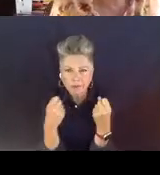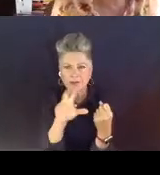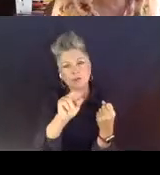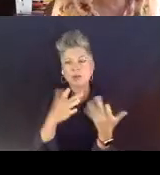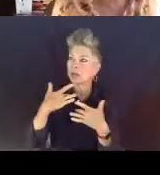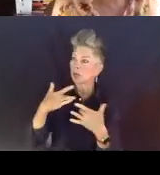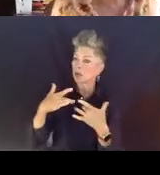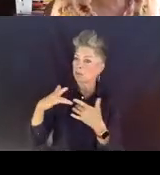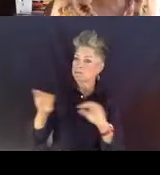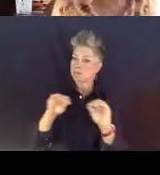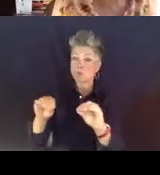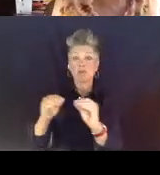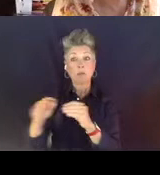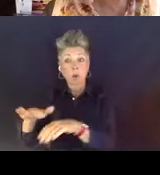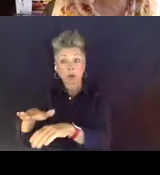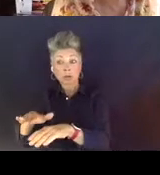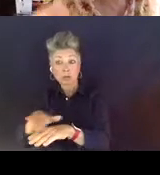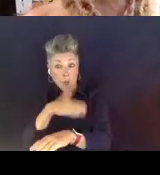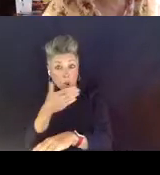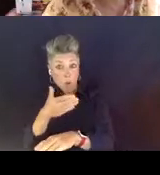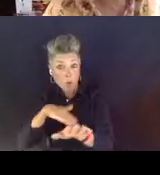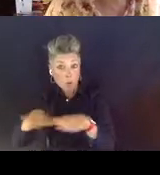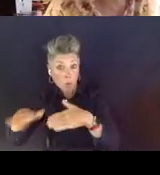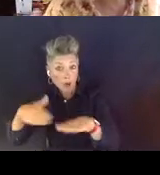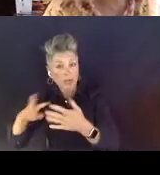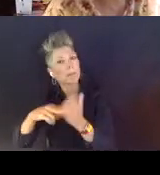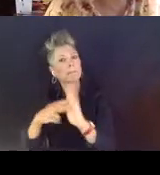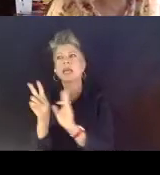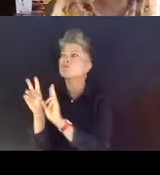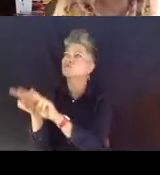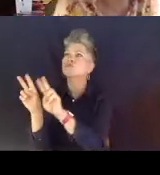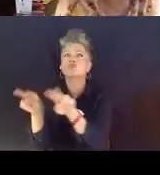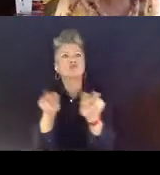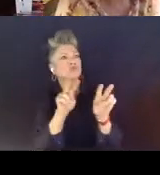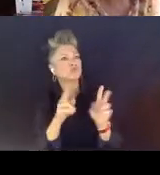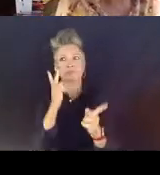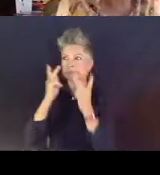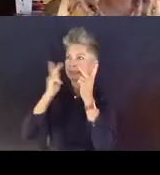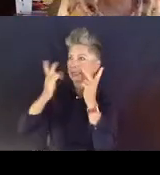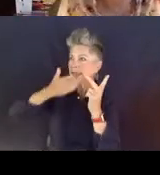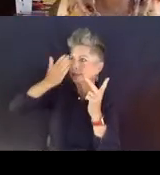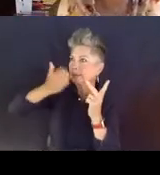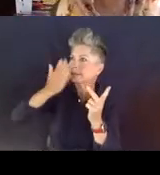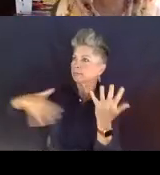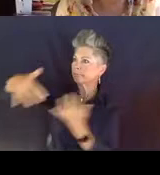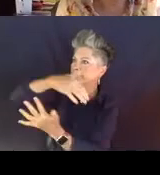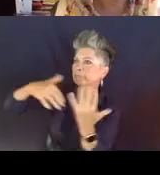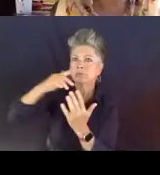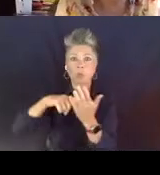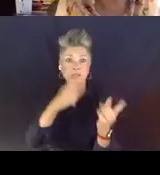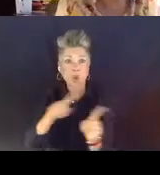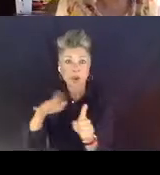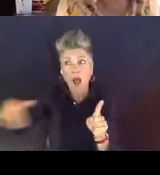than people in the cars, and they can appreciate more of what's going around them. For this reason,